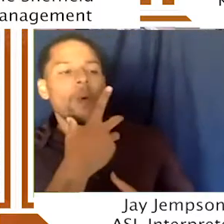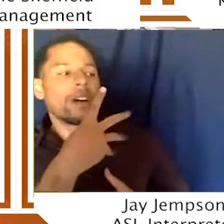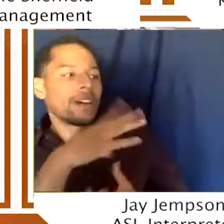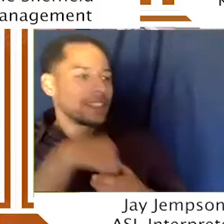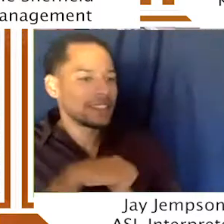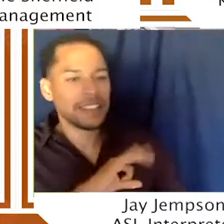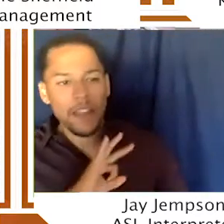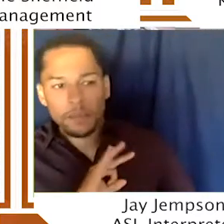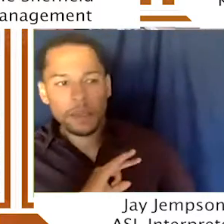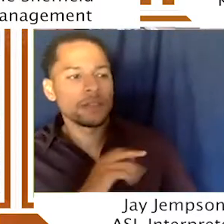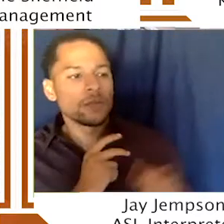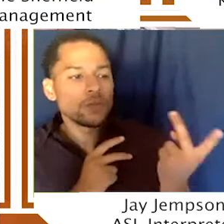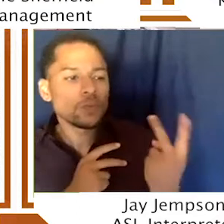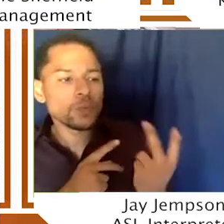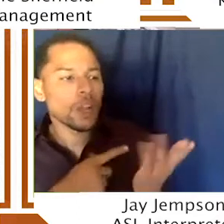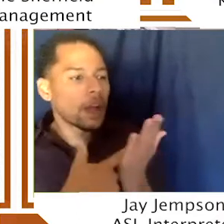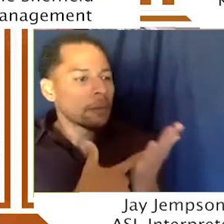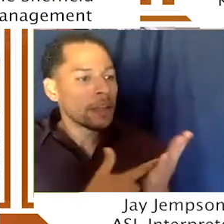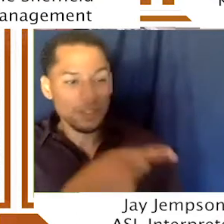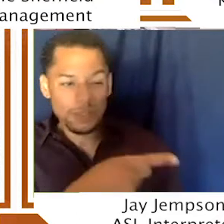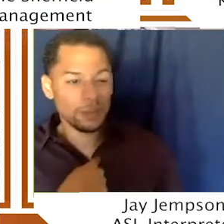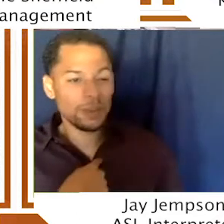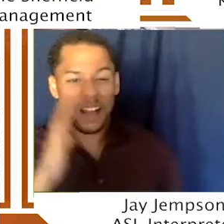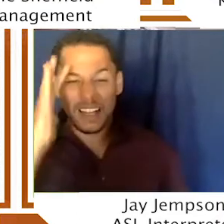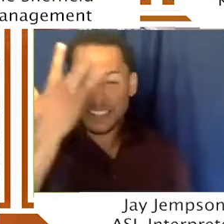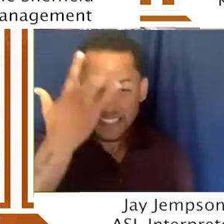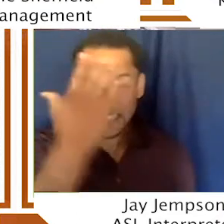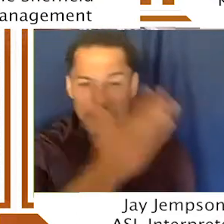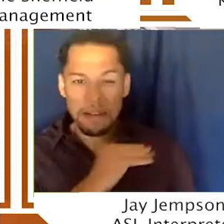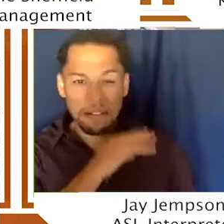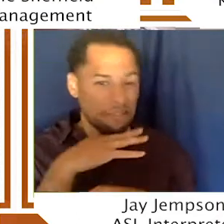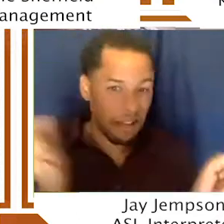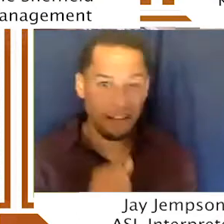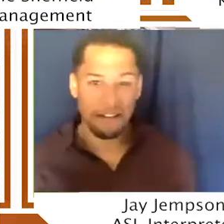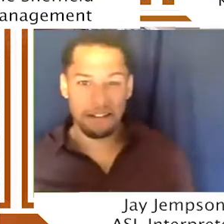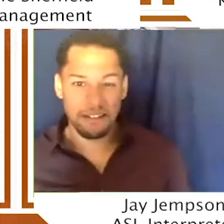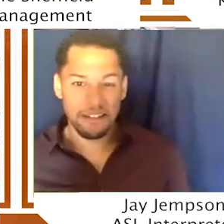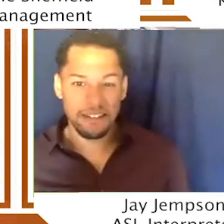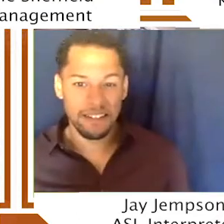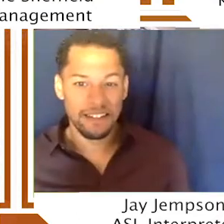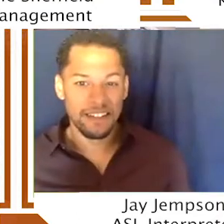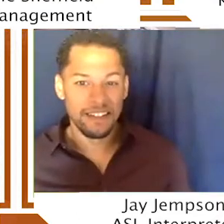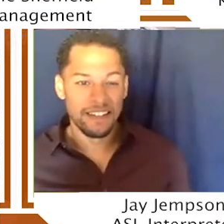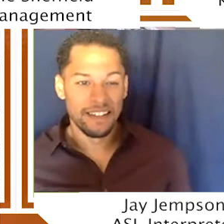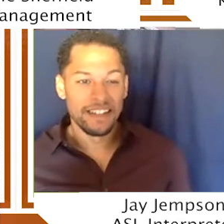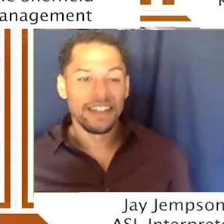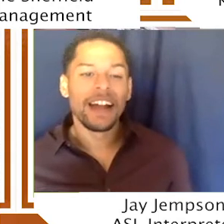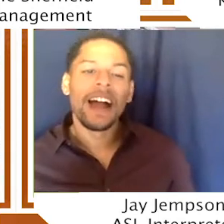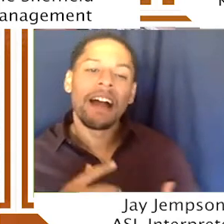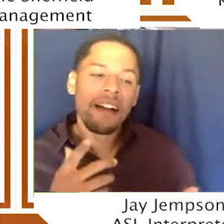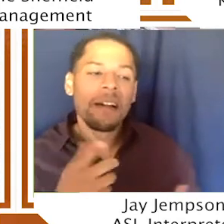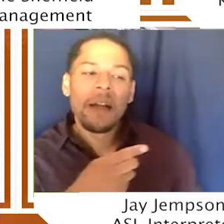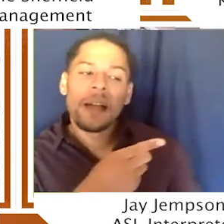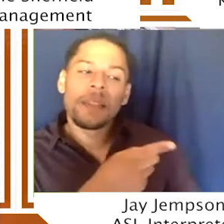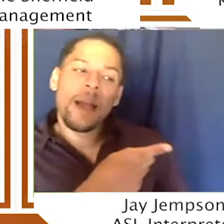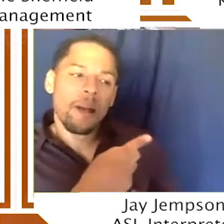been a large component. You've been sick and tired. I think there's some less eloquent words that you've used, but